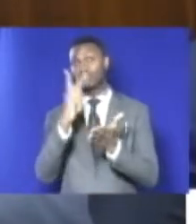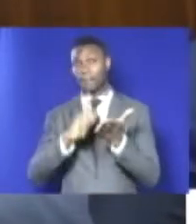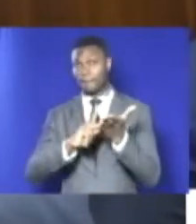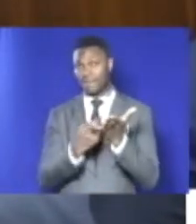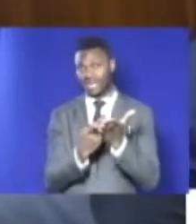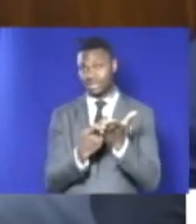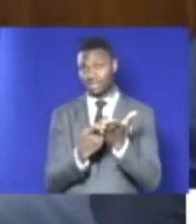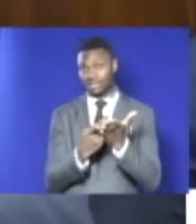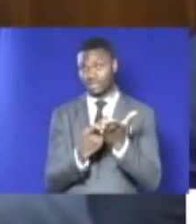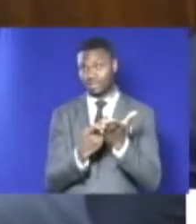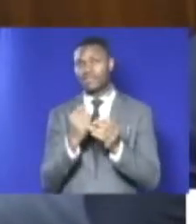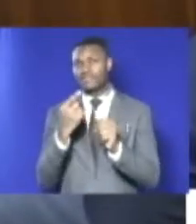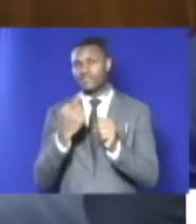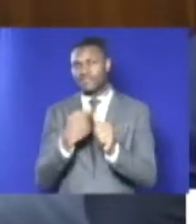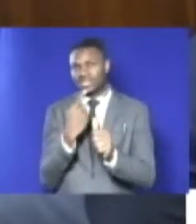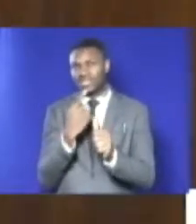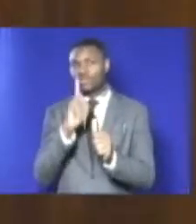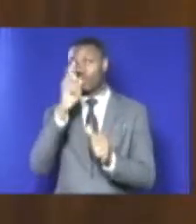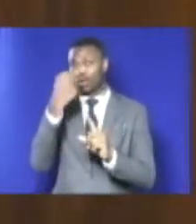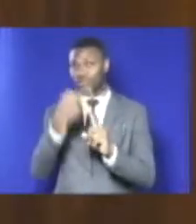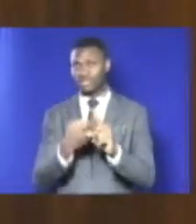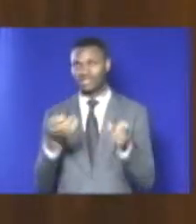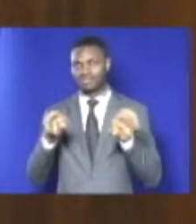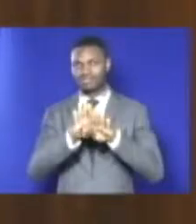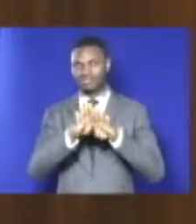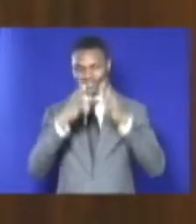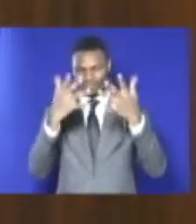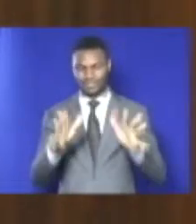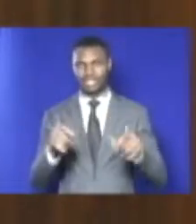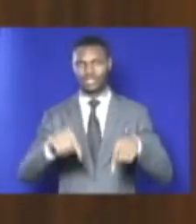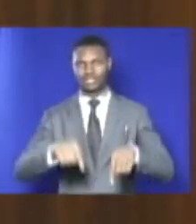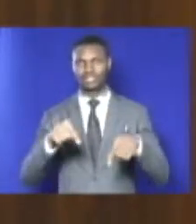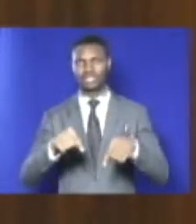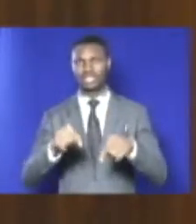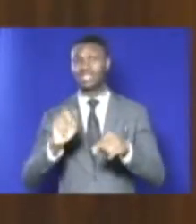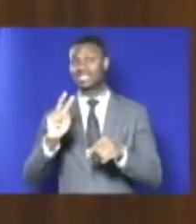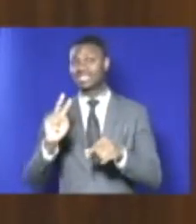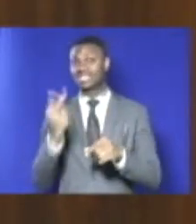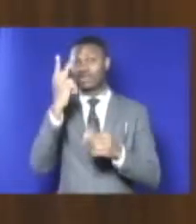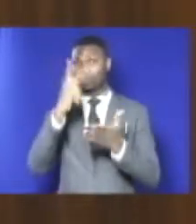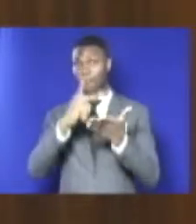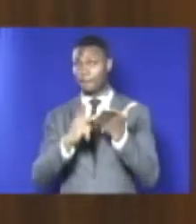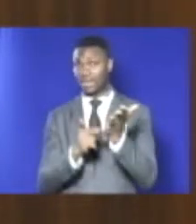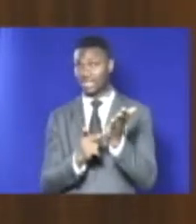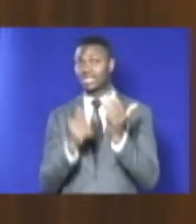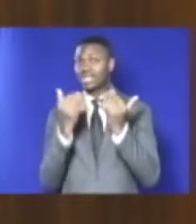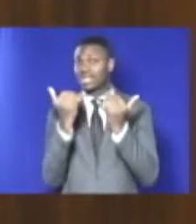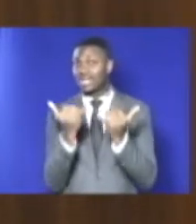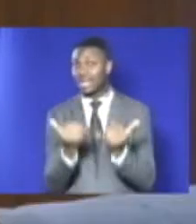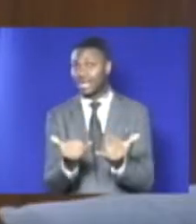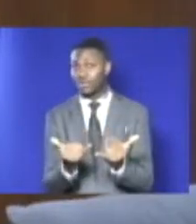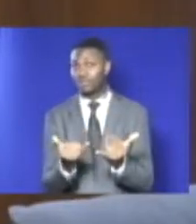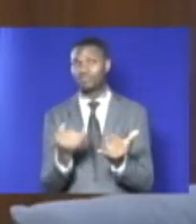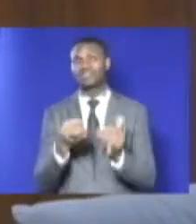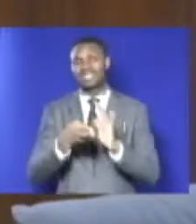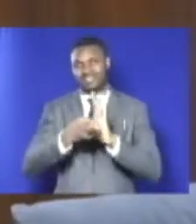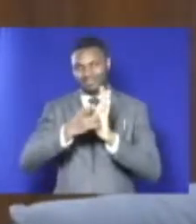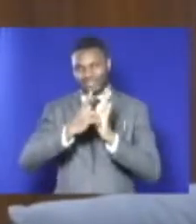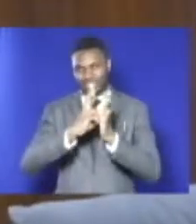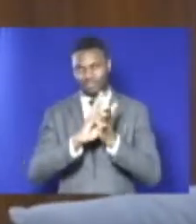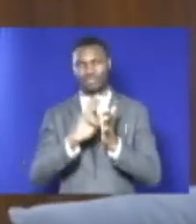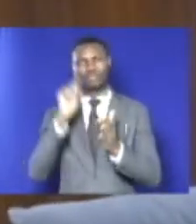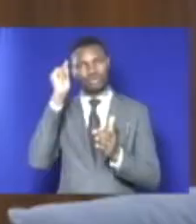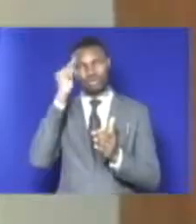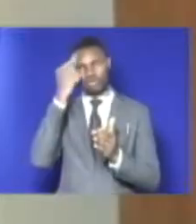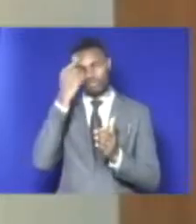initial period of 1 month, ends today. In the second phase, now subject to review, government had